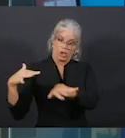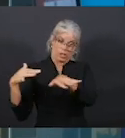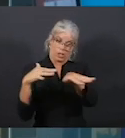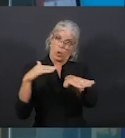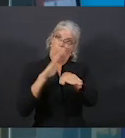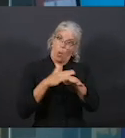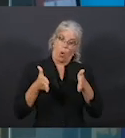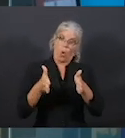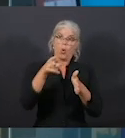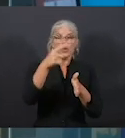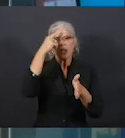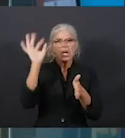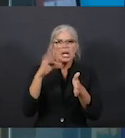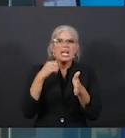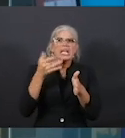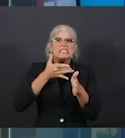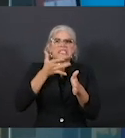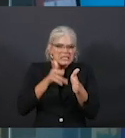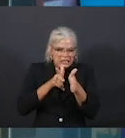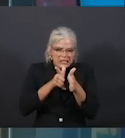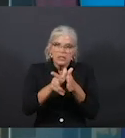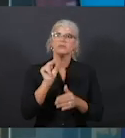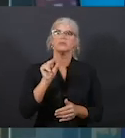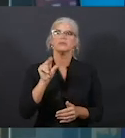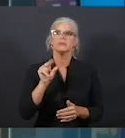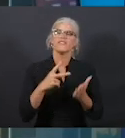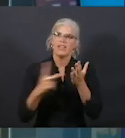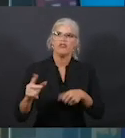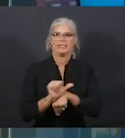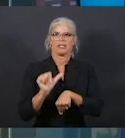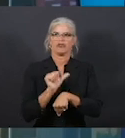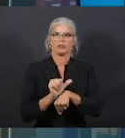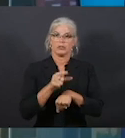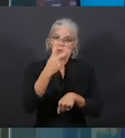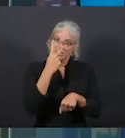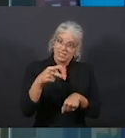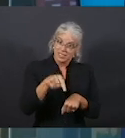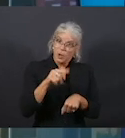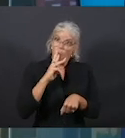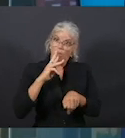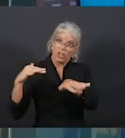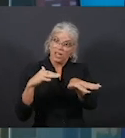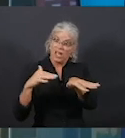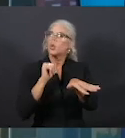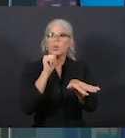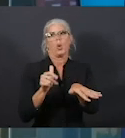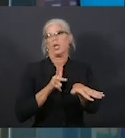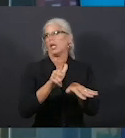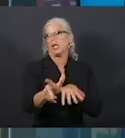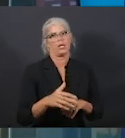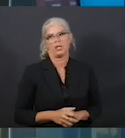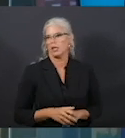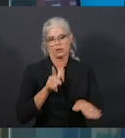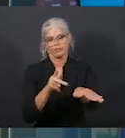very dangerous. Do not drive through water overtopping the road. We have over 120 bridge inspectors ready to go as soon as the storm